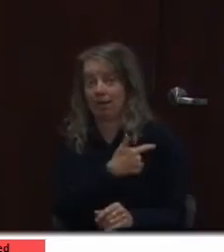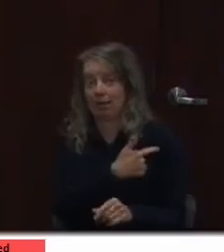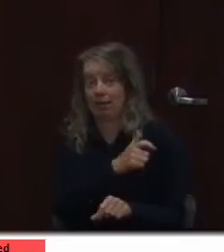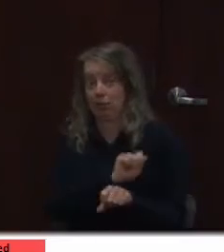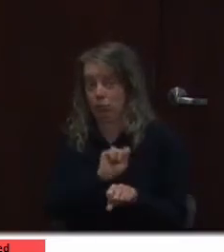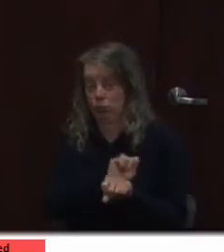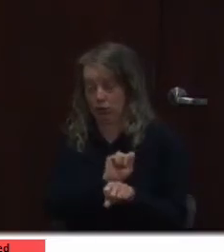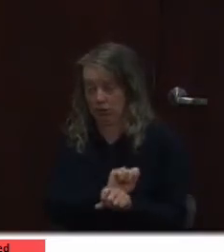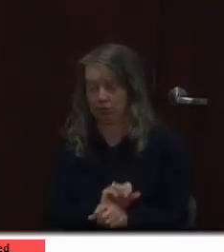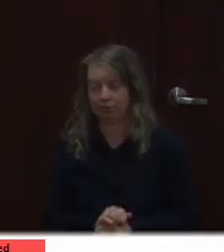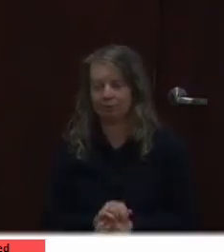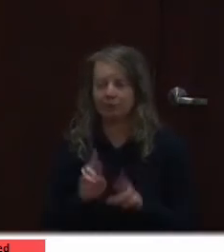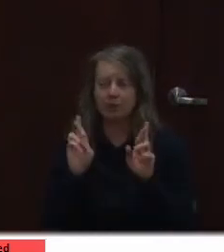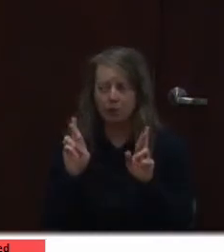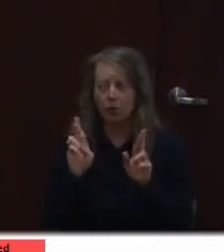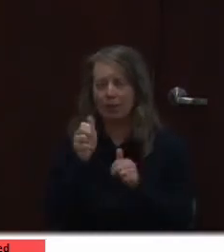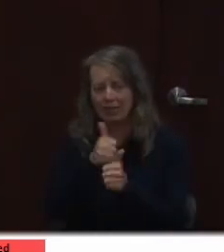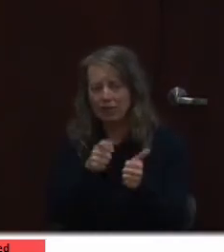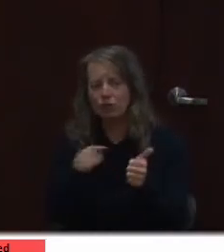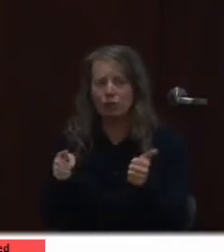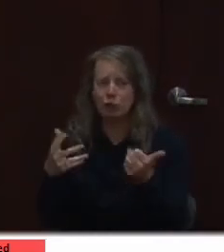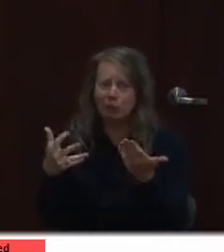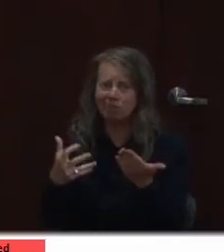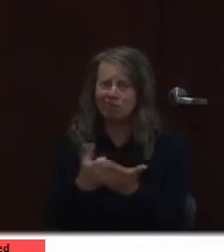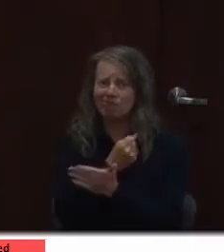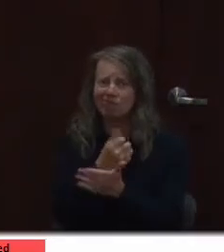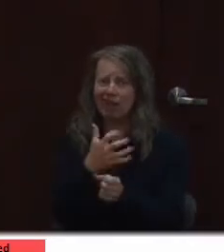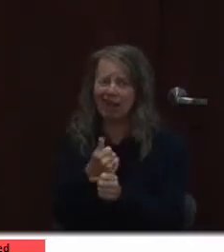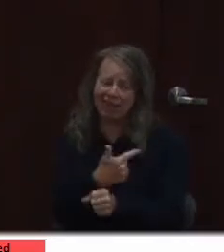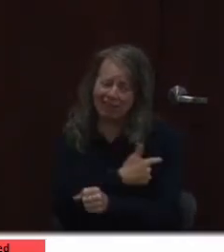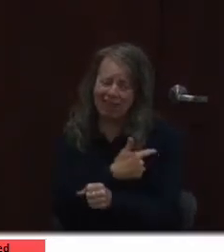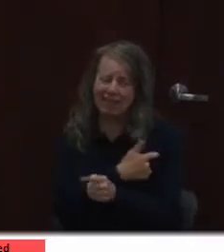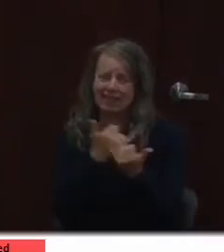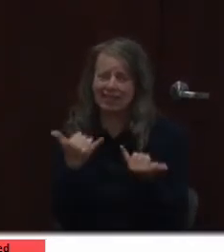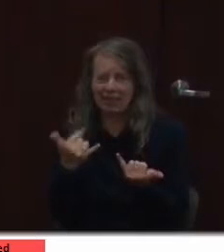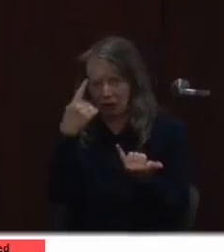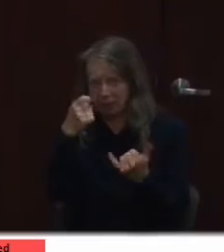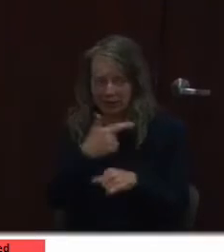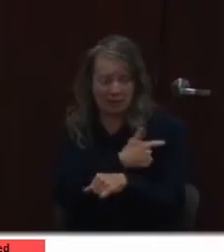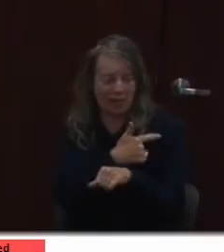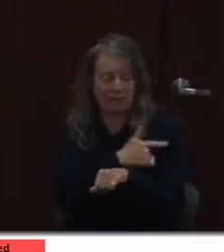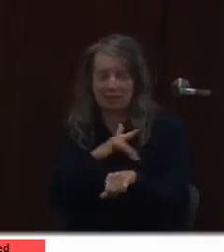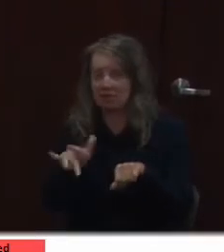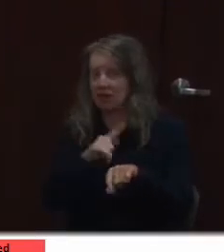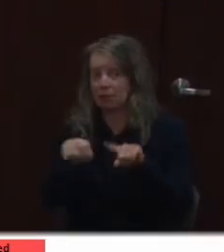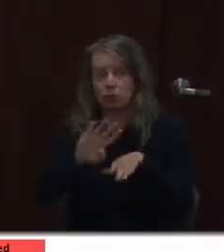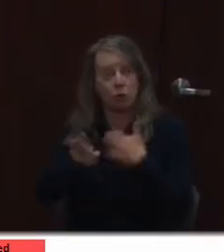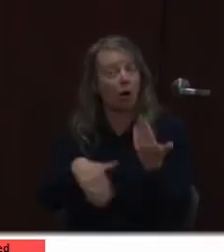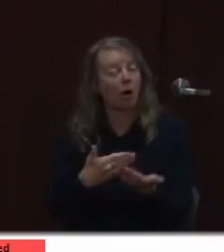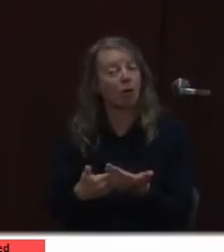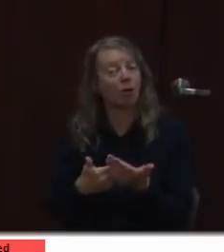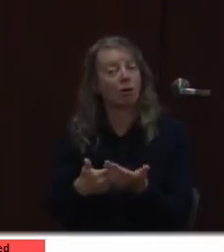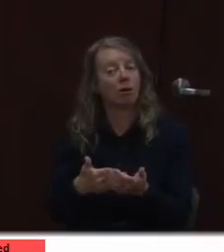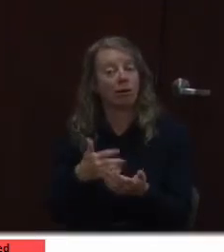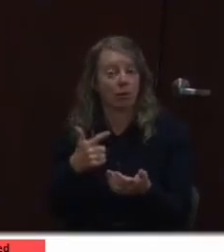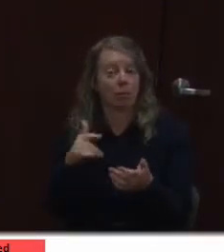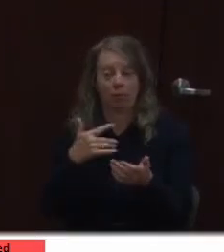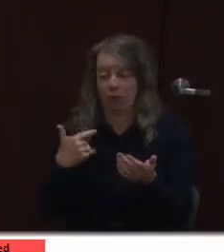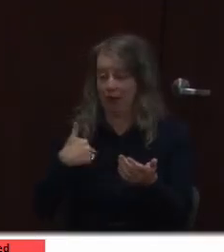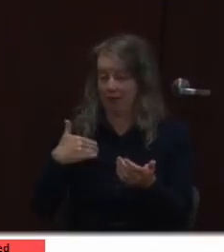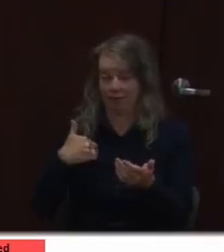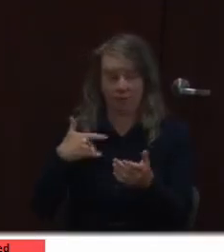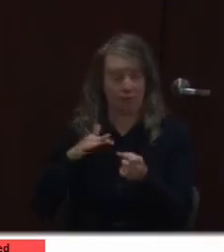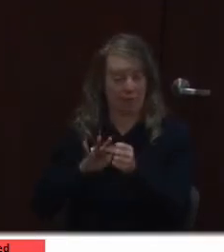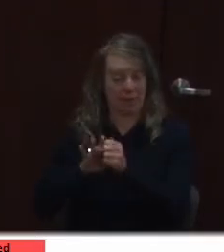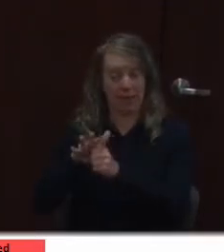I hope each of us will get our vaccine now, that it is open to everyone, and vaccine supply is quite ample